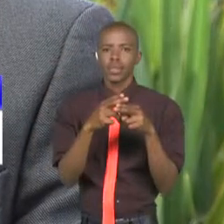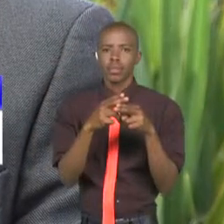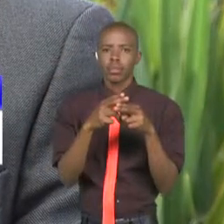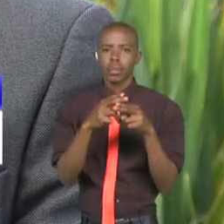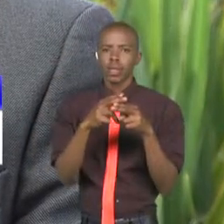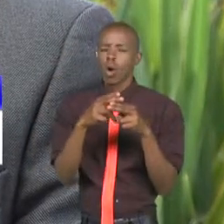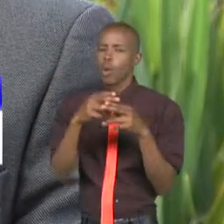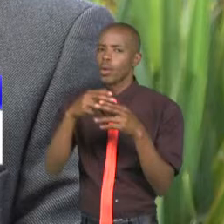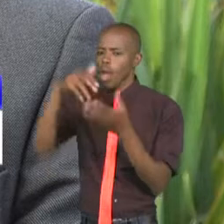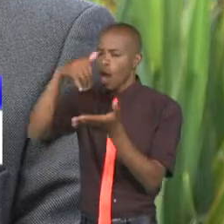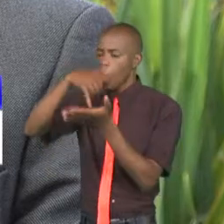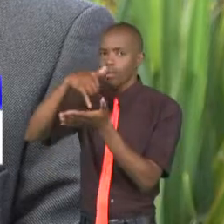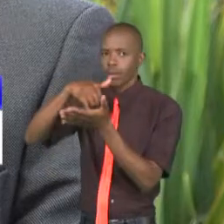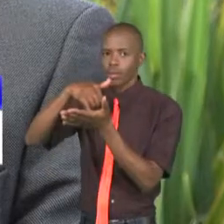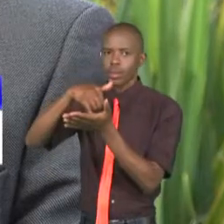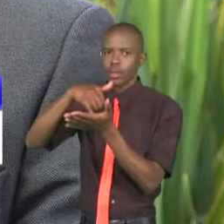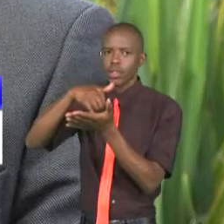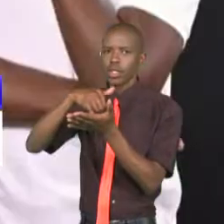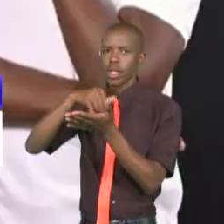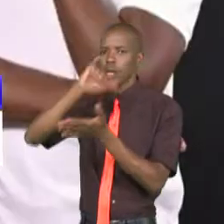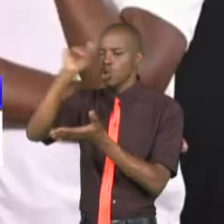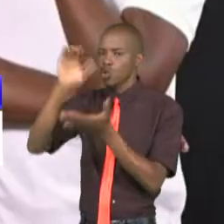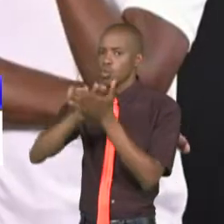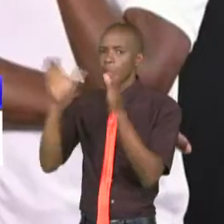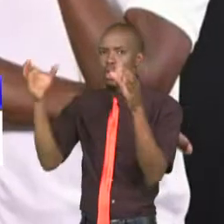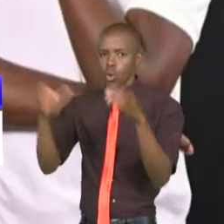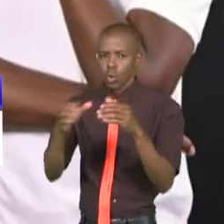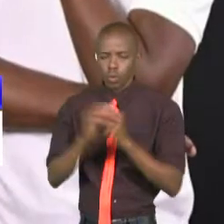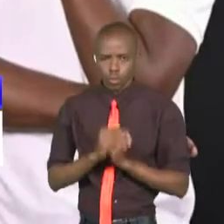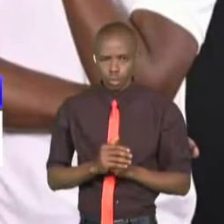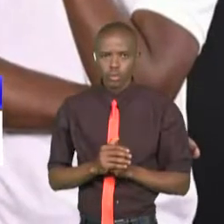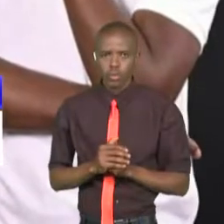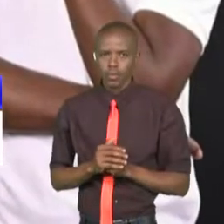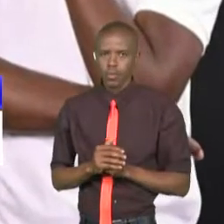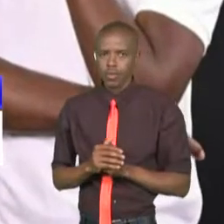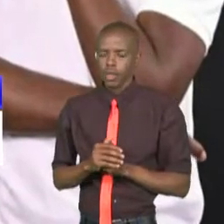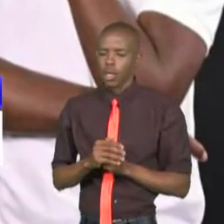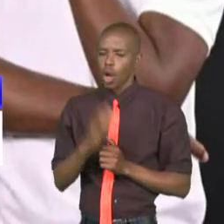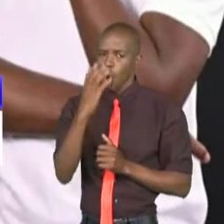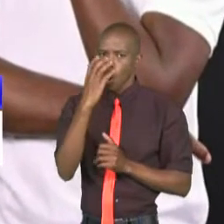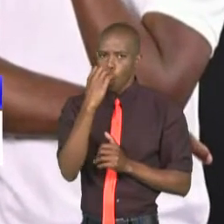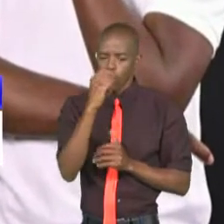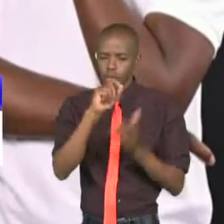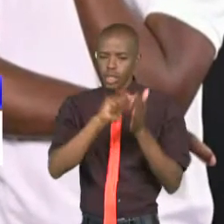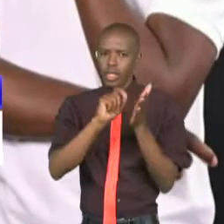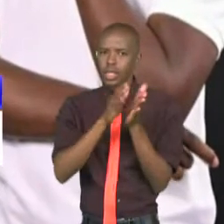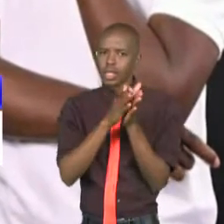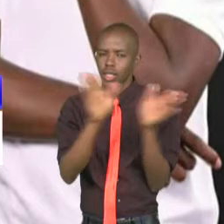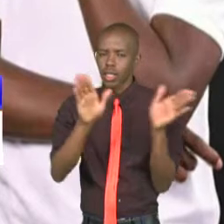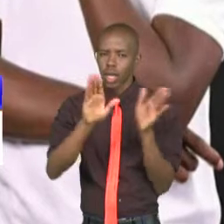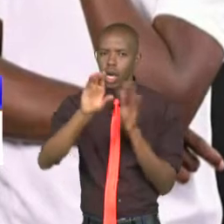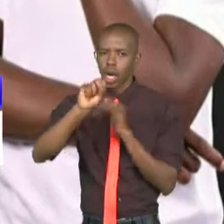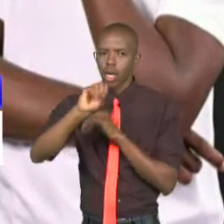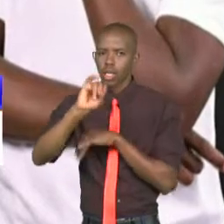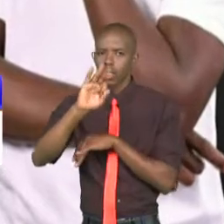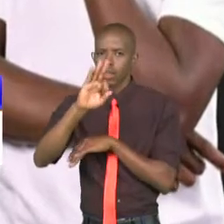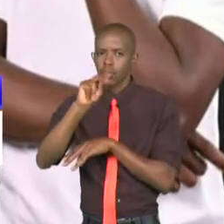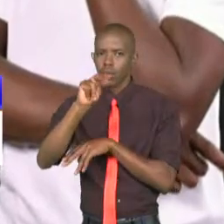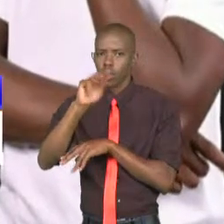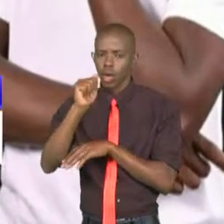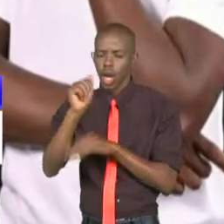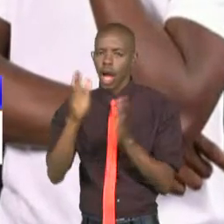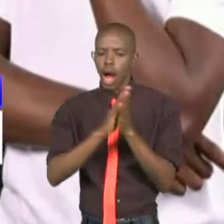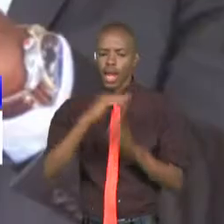associate or relate with the Jubilee Party. There were words between ODM Secretary General Edwin Sifuna and Malindi MP